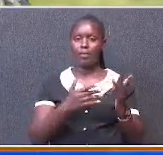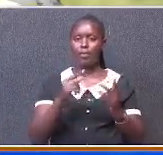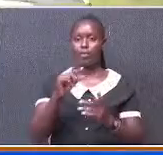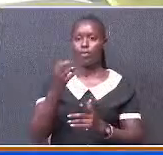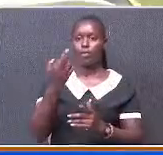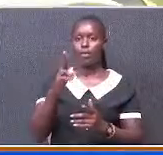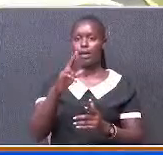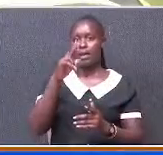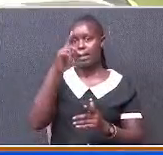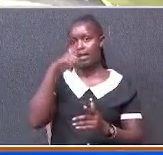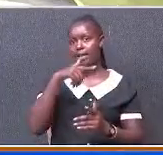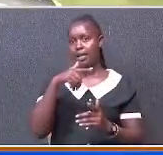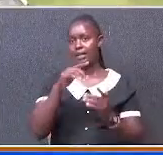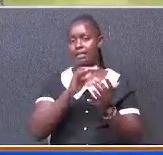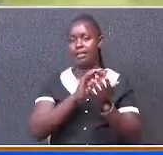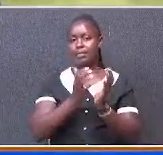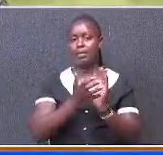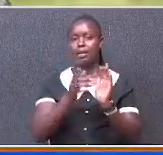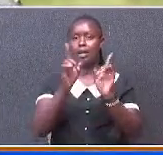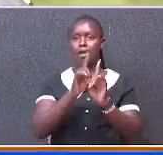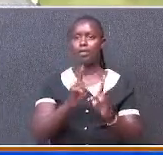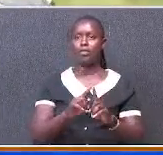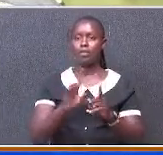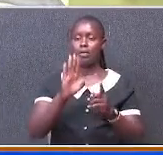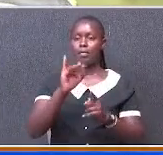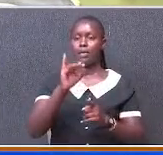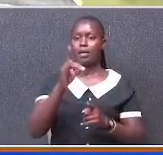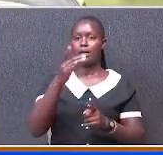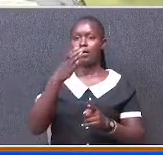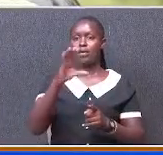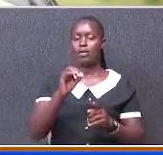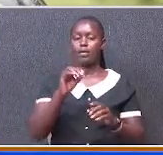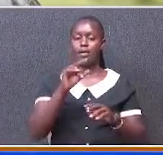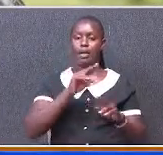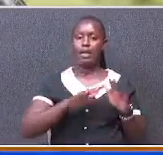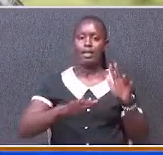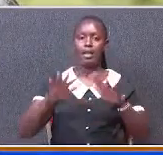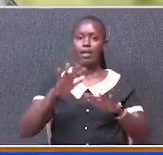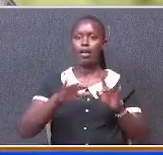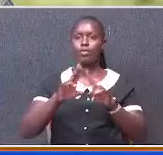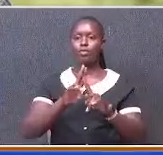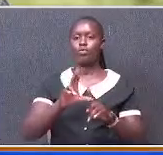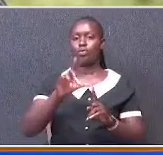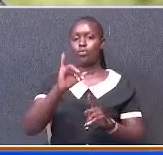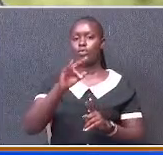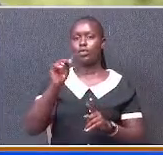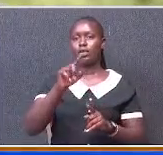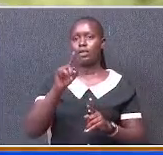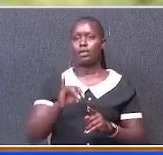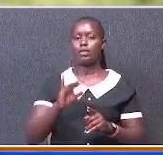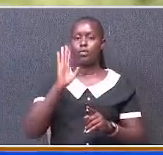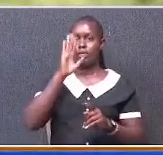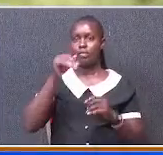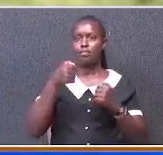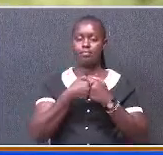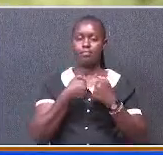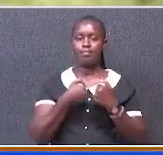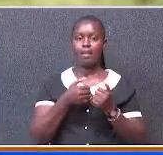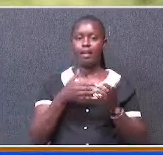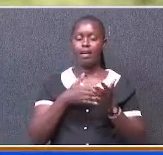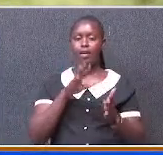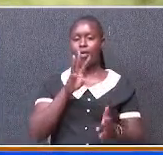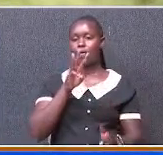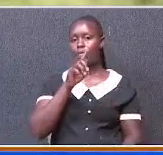Stadium. FC Leopards will face off with Bidco United at the Nyayo National Stadium, and Ulinzi Stars will play against Wazito FC at